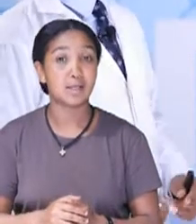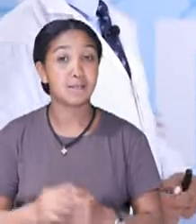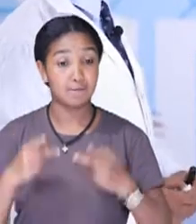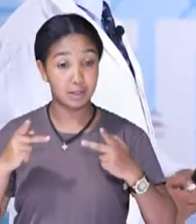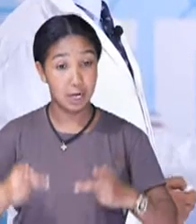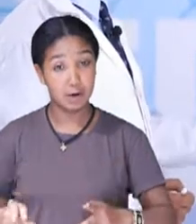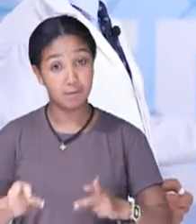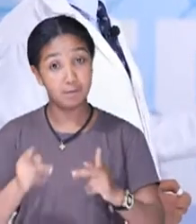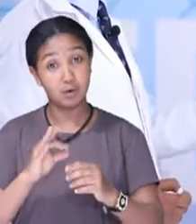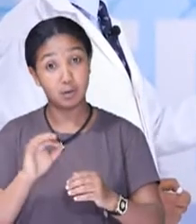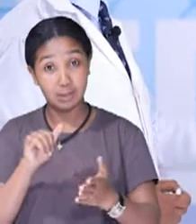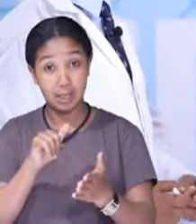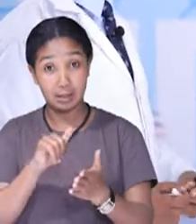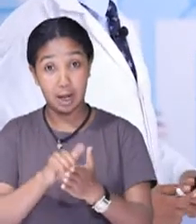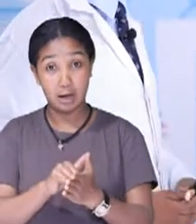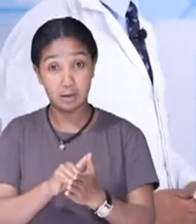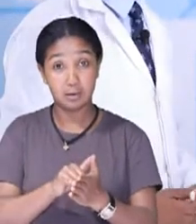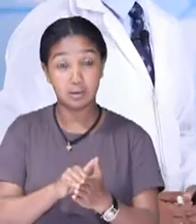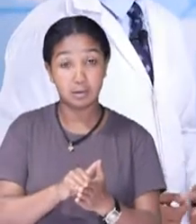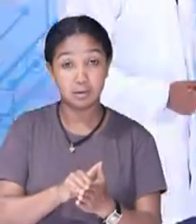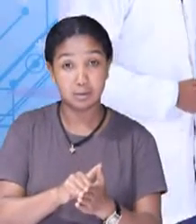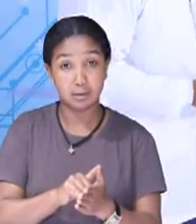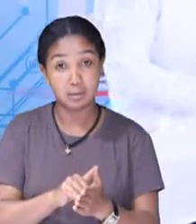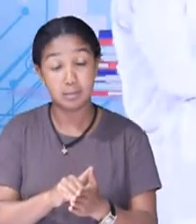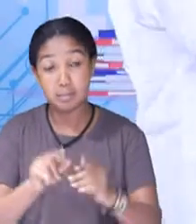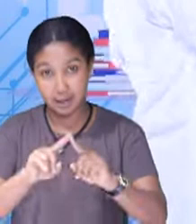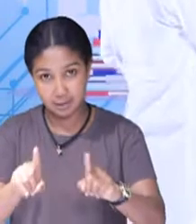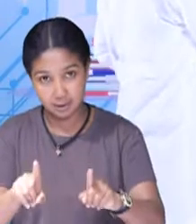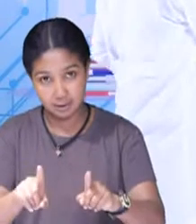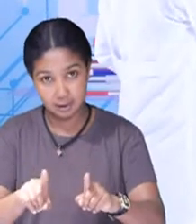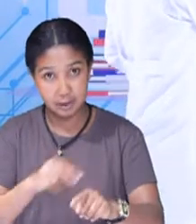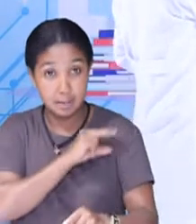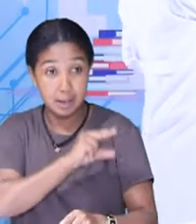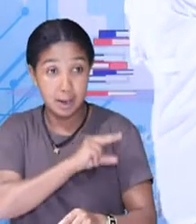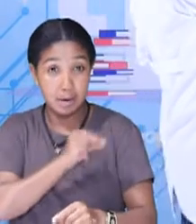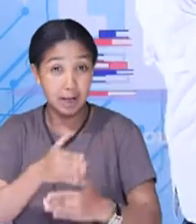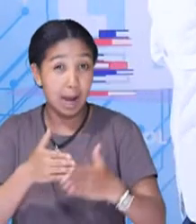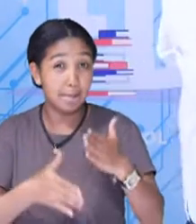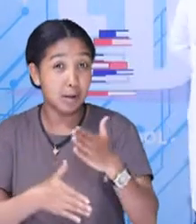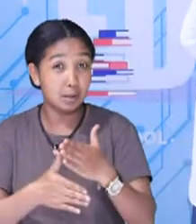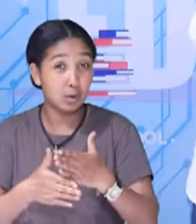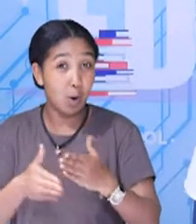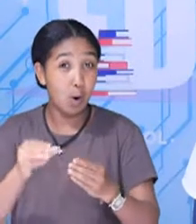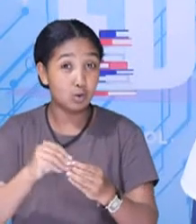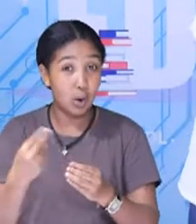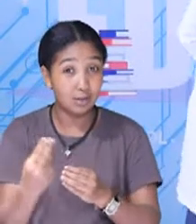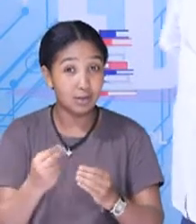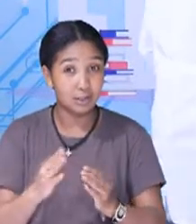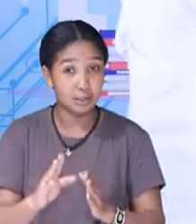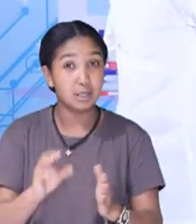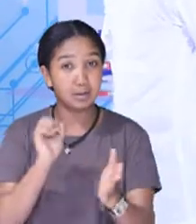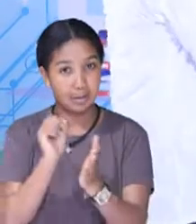physical features that can confer an advantage, but the behavior pattern can also be